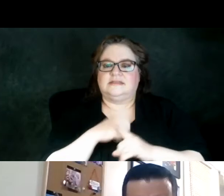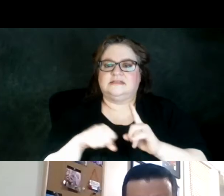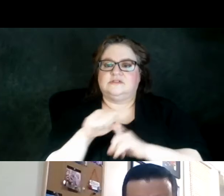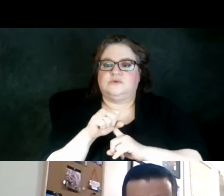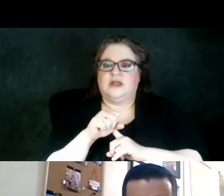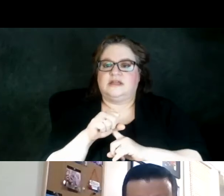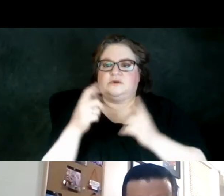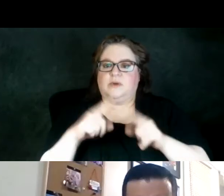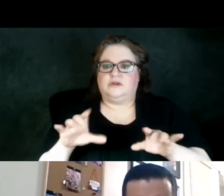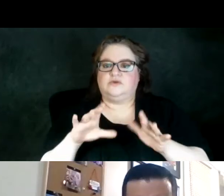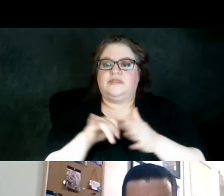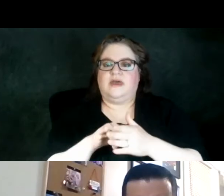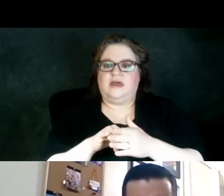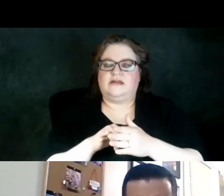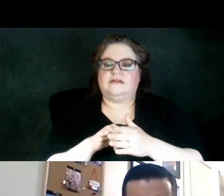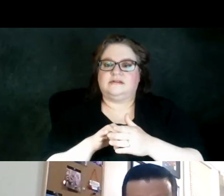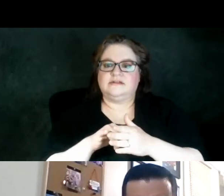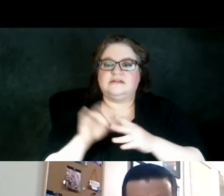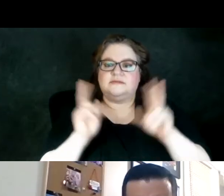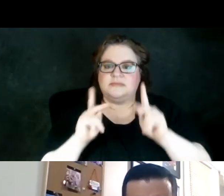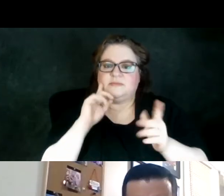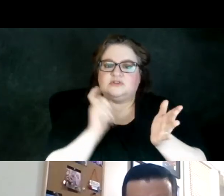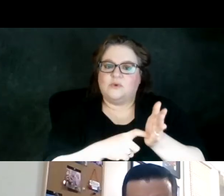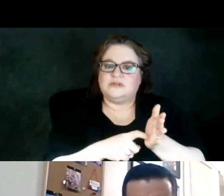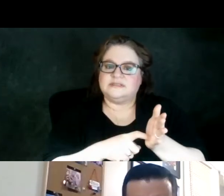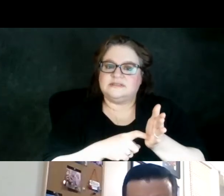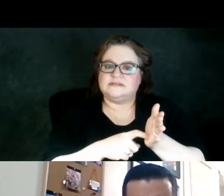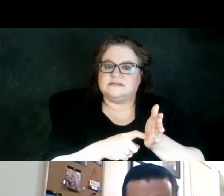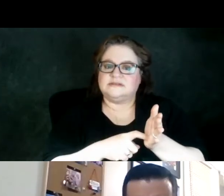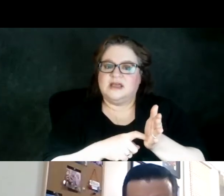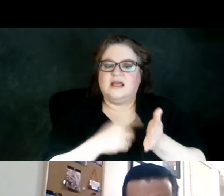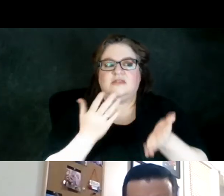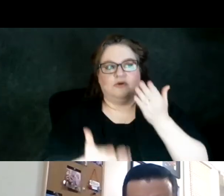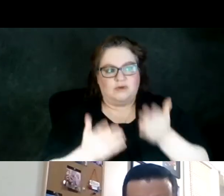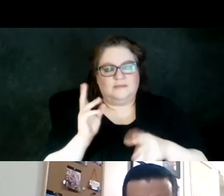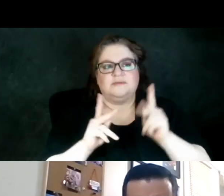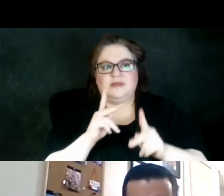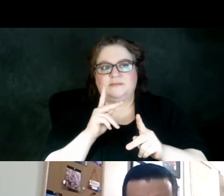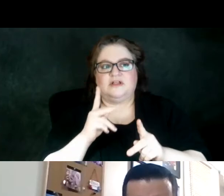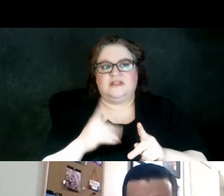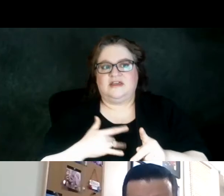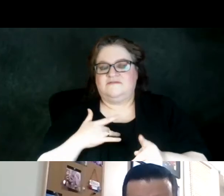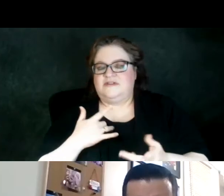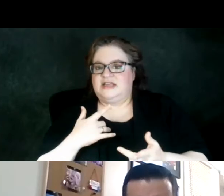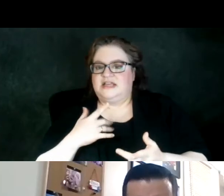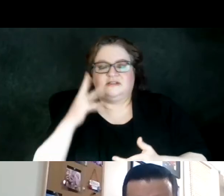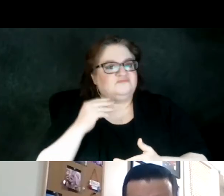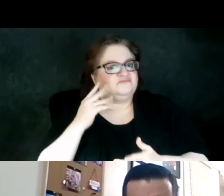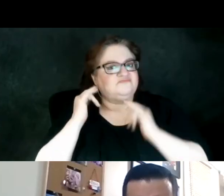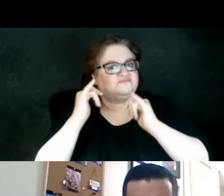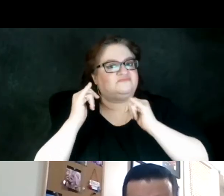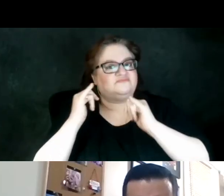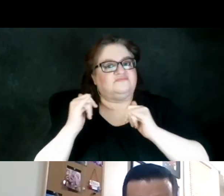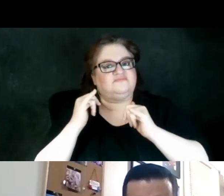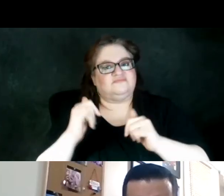when you do that, people notice. And there are probably people who are feeling and going through exactly what you're feeling and